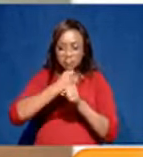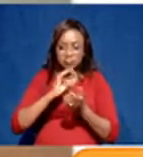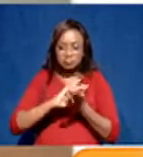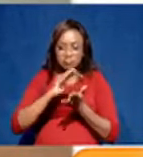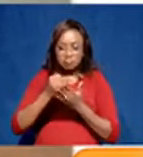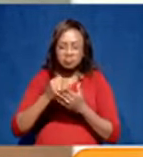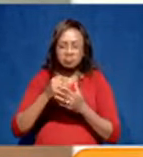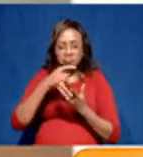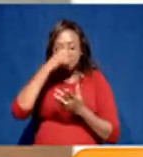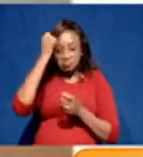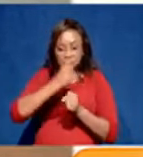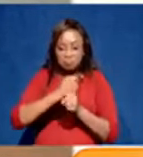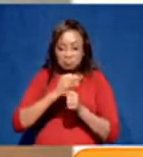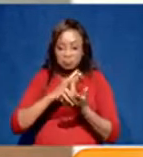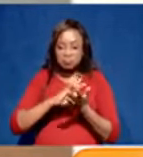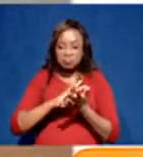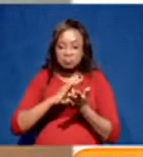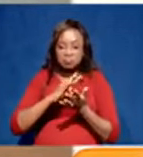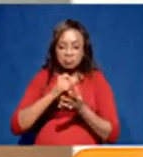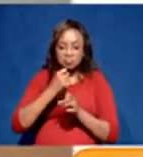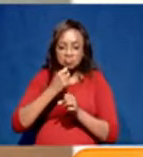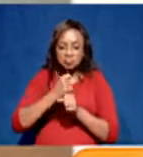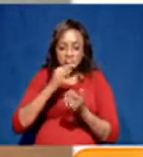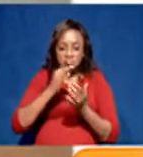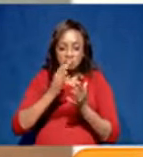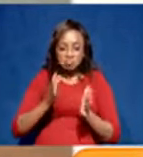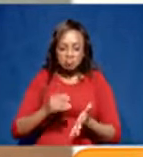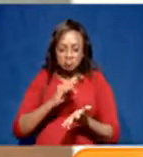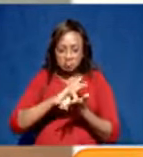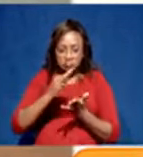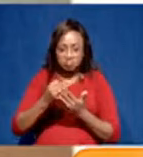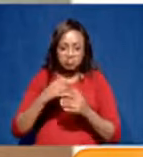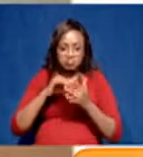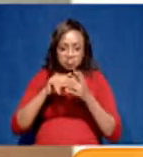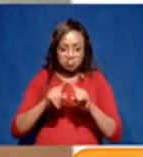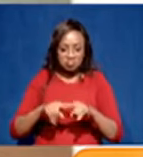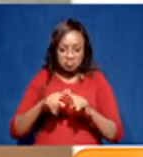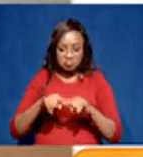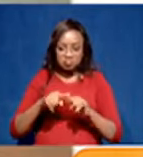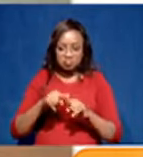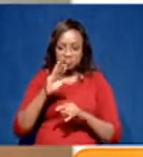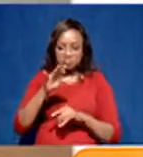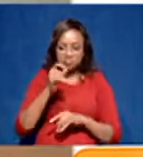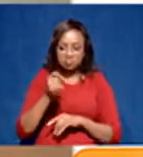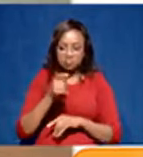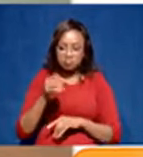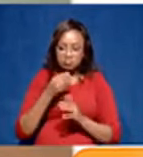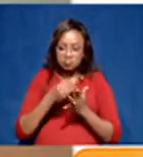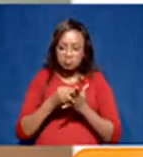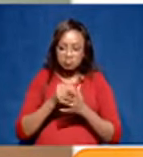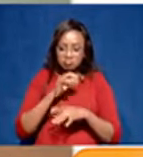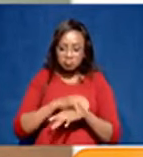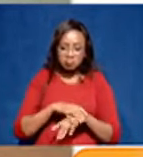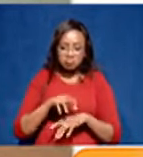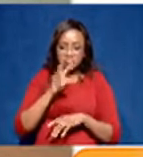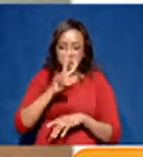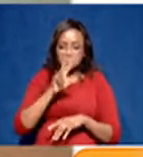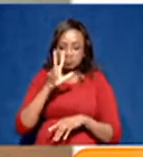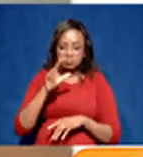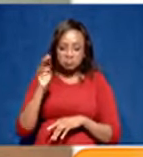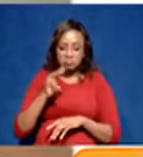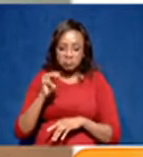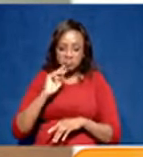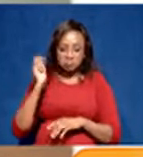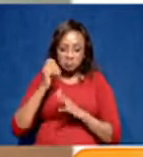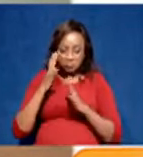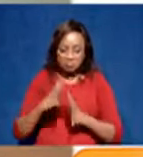determine how much you can borrow, it is based on your income. Mm-hmm. 21 million Kenyans. I'm told actually 23 million Kenyans by now are on